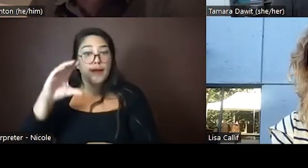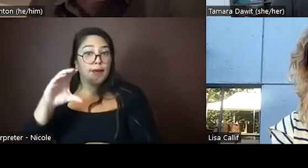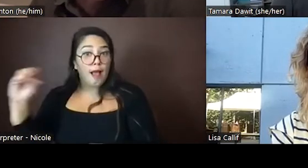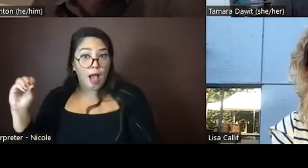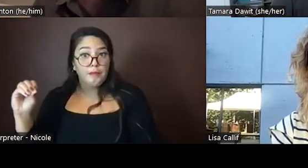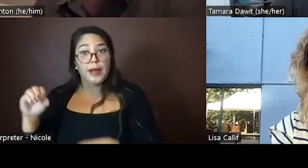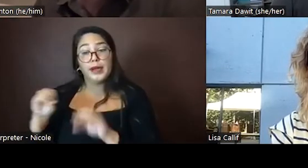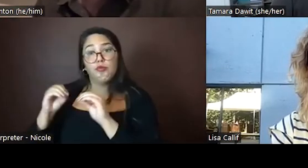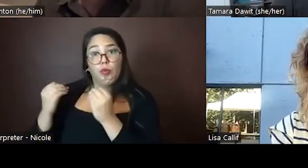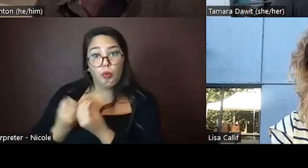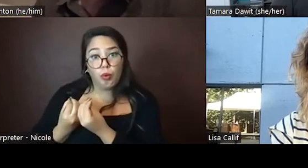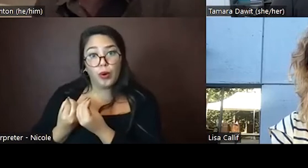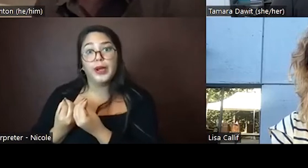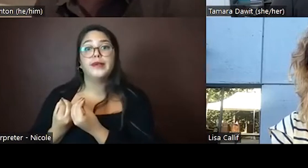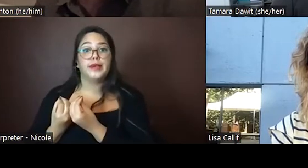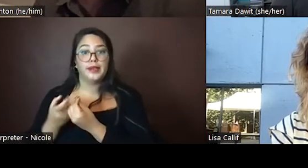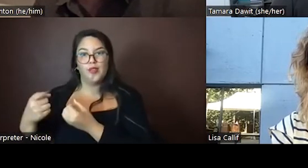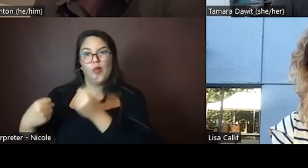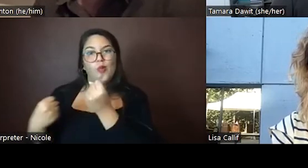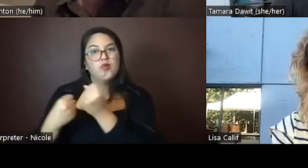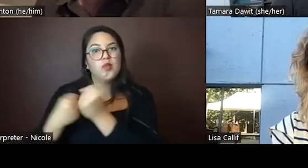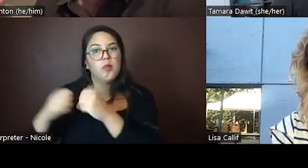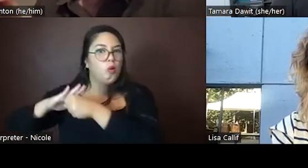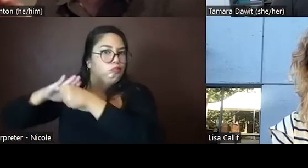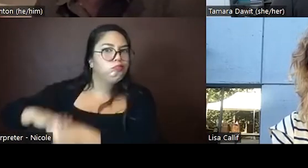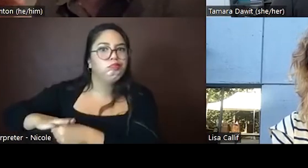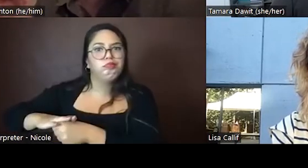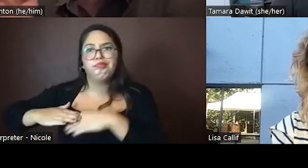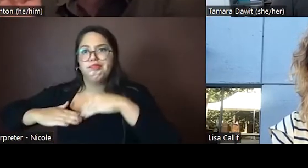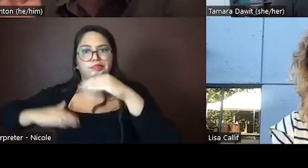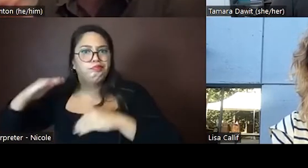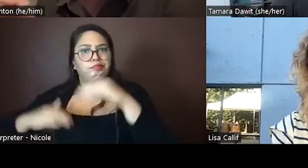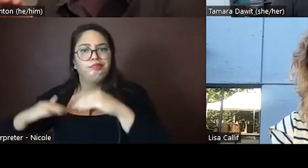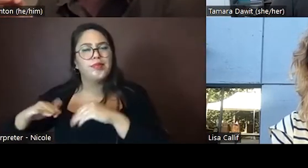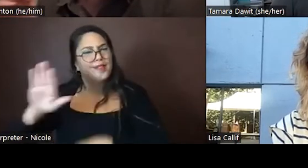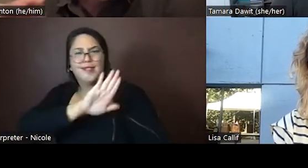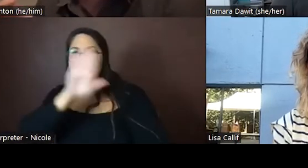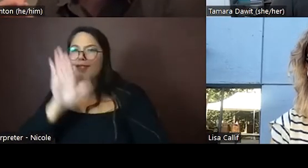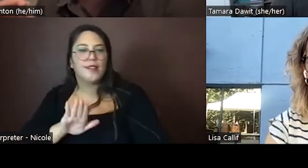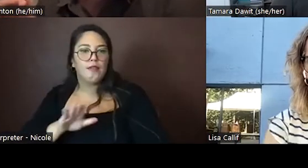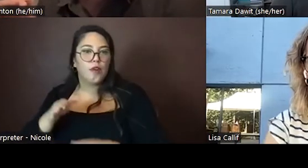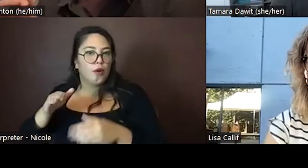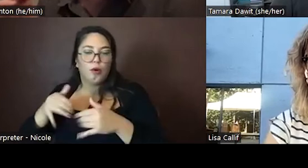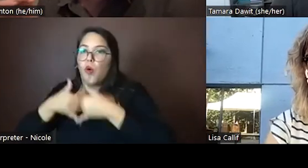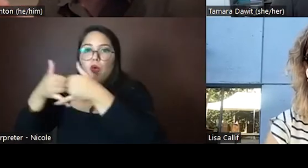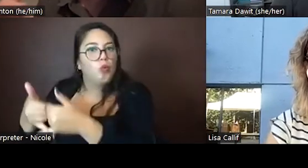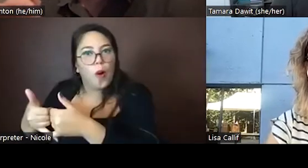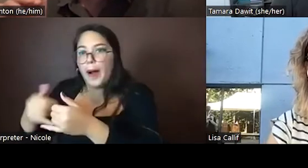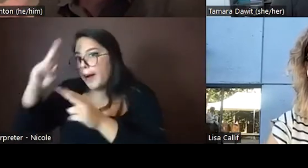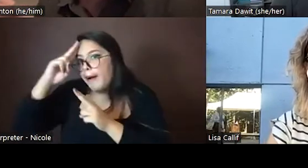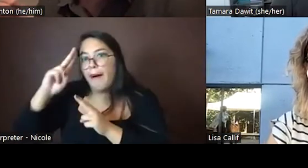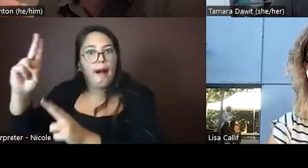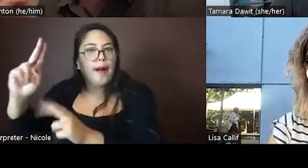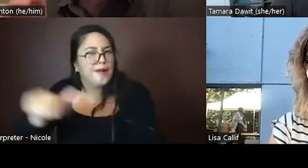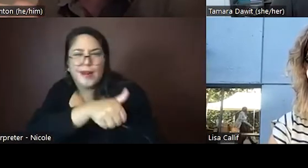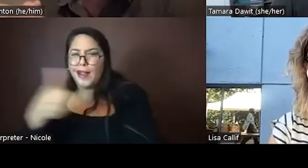directly contributing to injustices should never be welcomed, empowered, or rewarded at any festival focused on